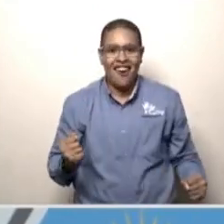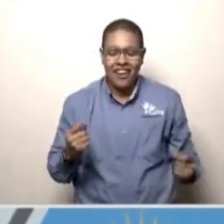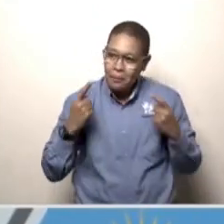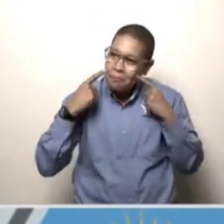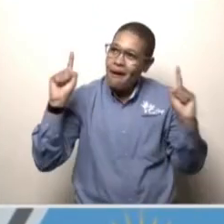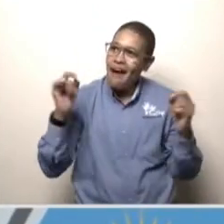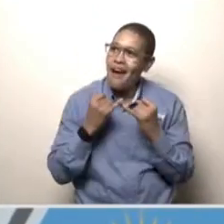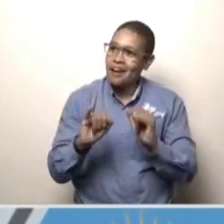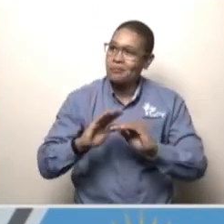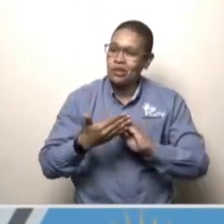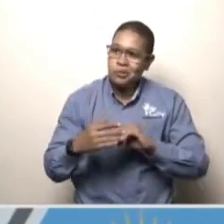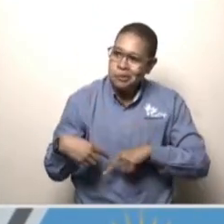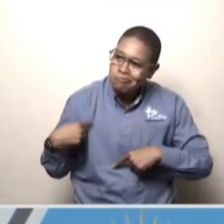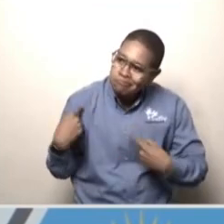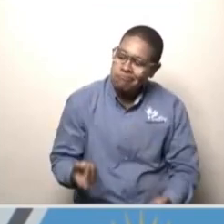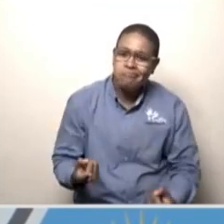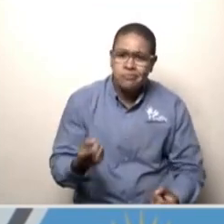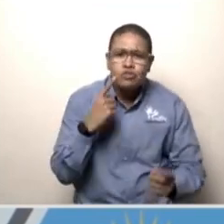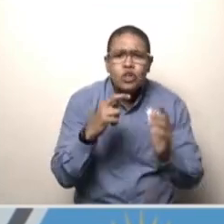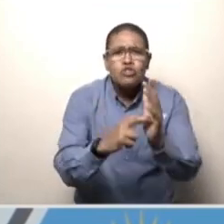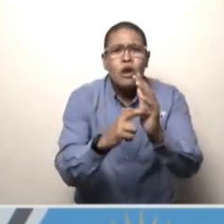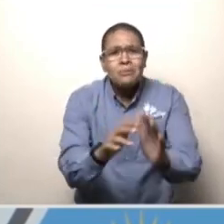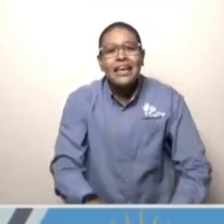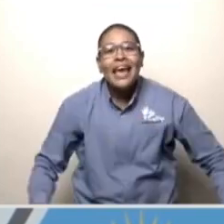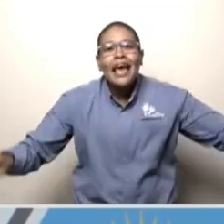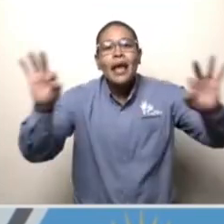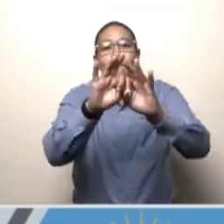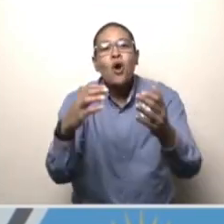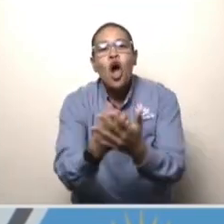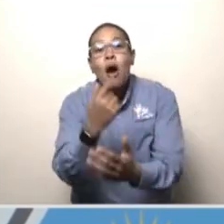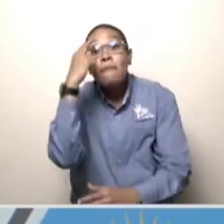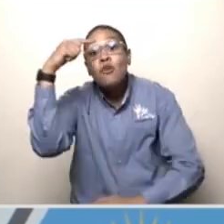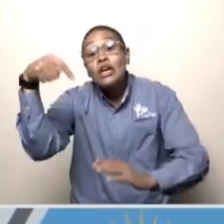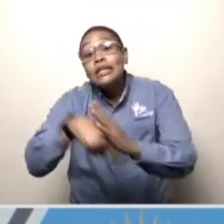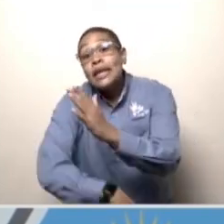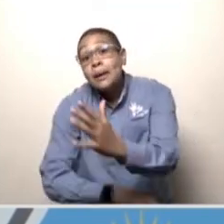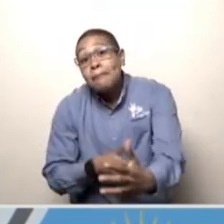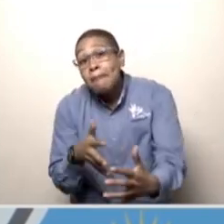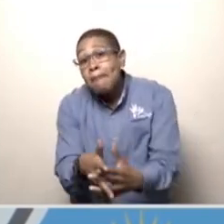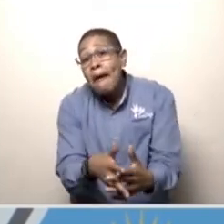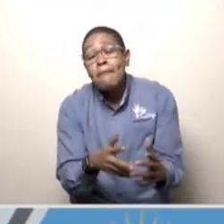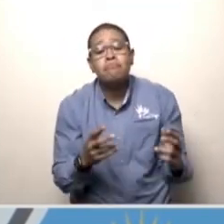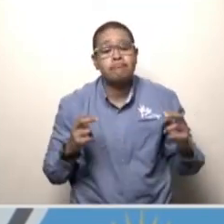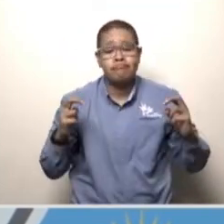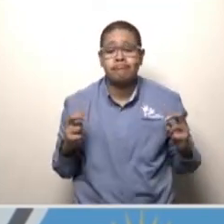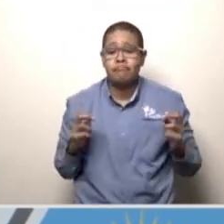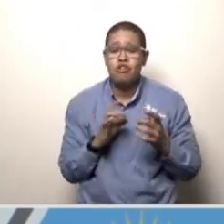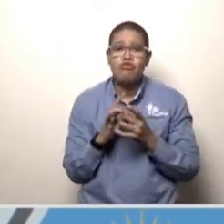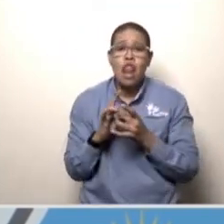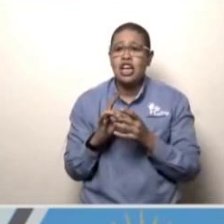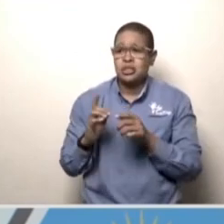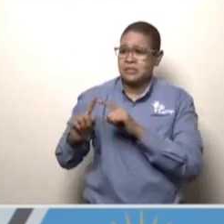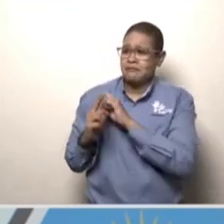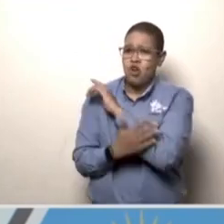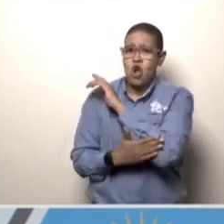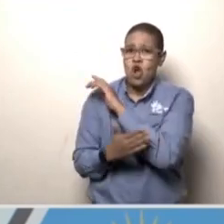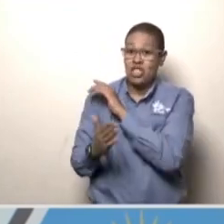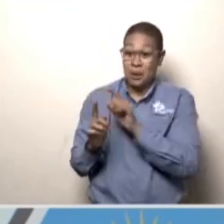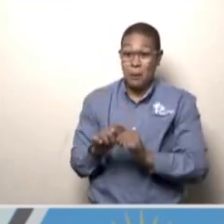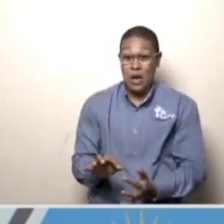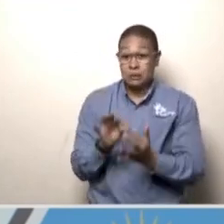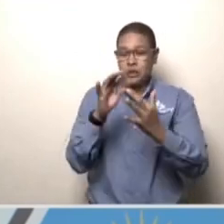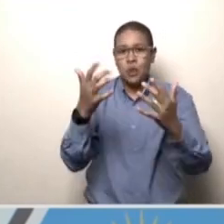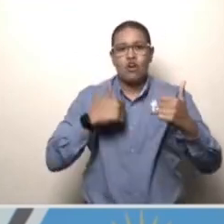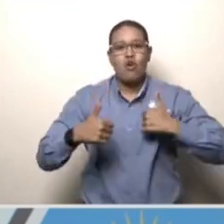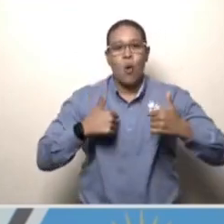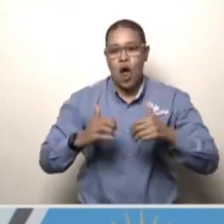independence, and it represents an important opportunity for the deepening of bilateral relationships between Jamaica and Rwanda.